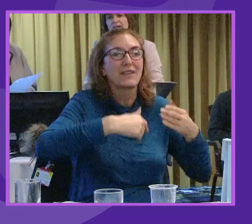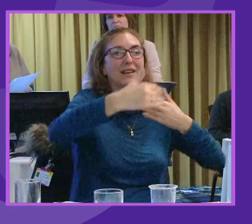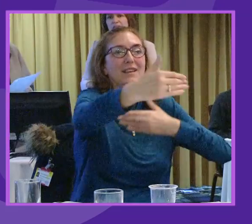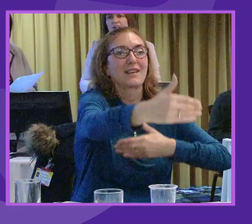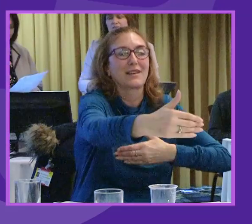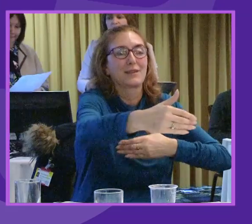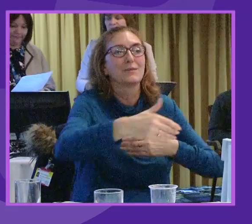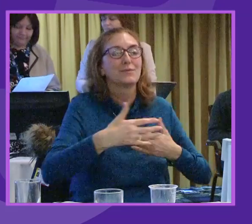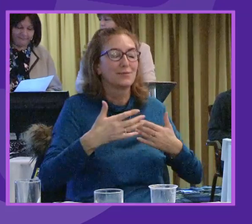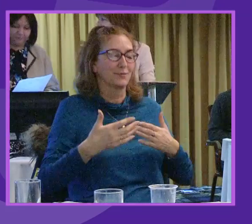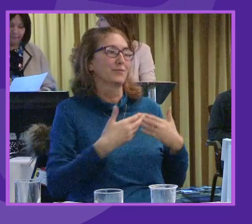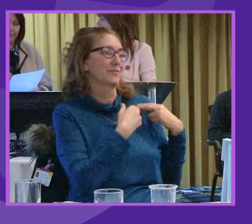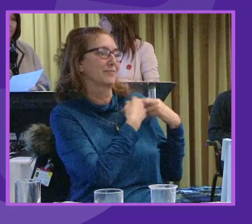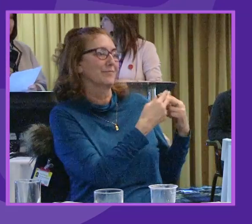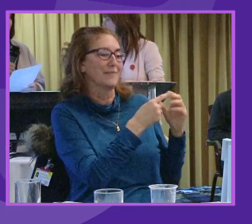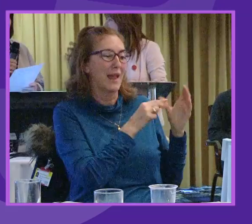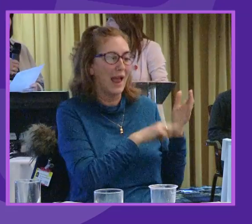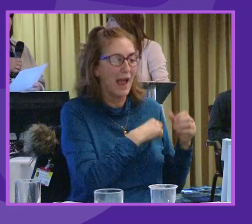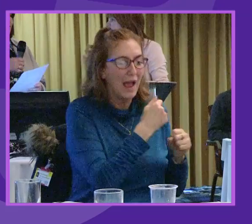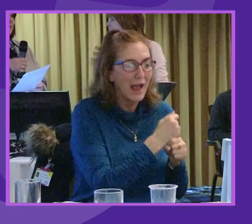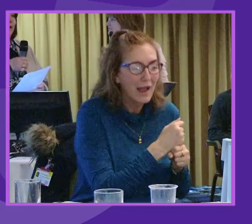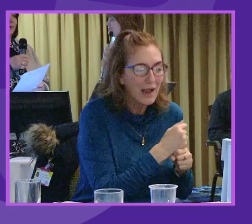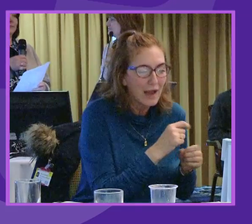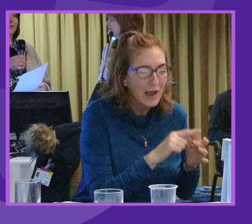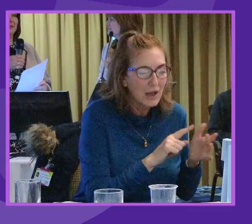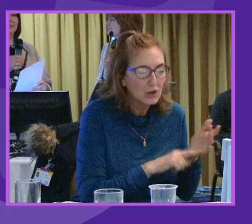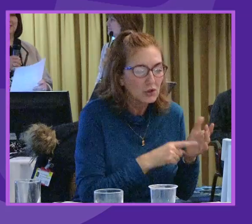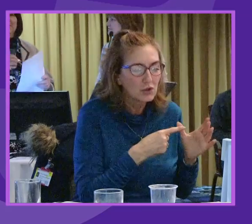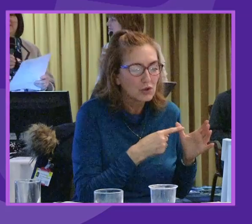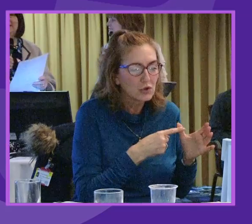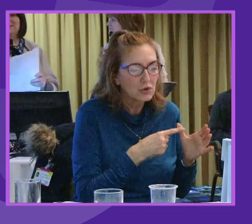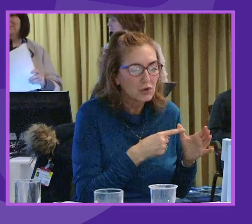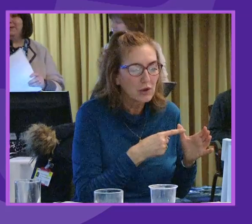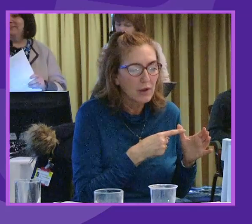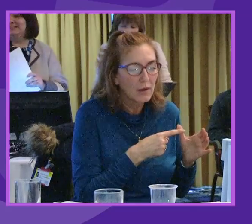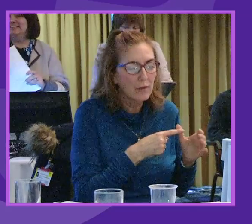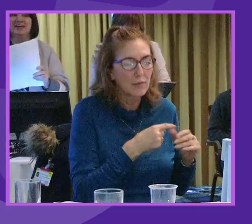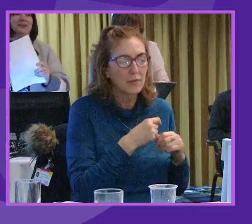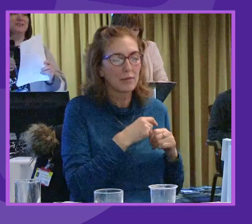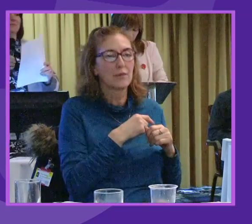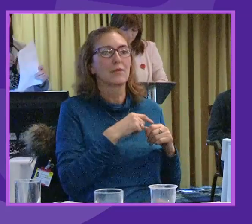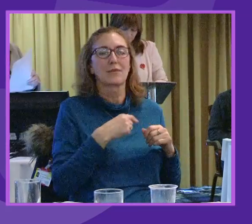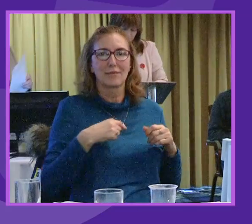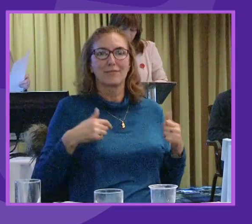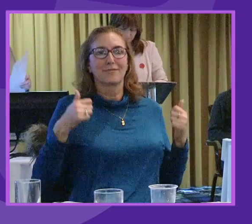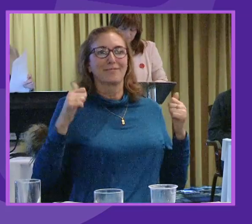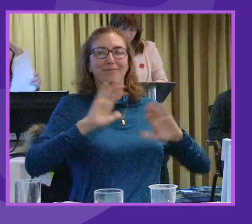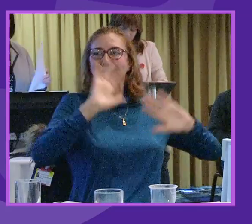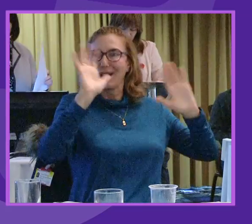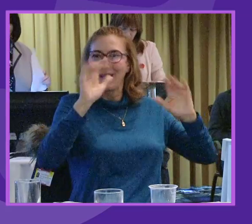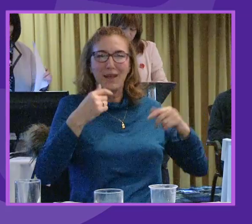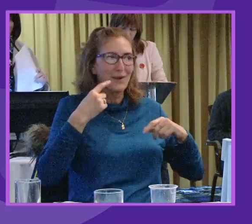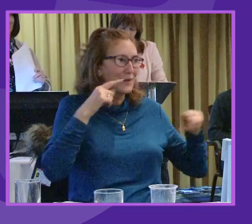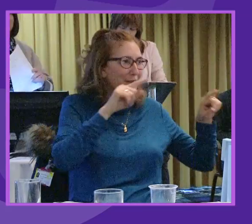going to hand over to Iris now. I'll tell you a little bit about her background. Hi everyone, and oh gosh, it's great to see some